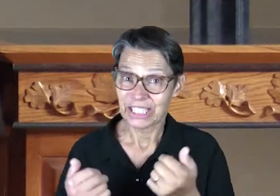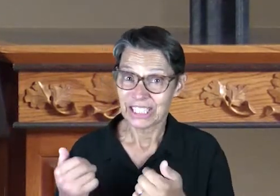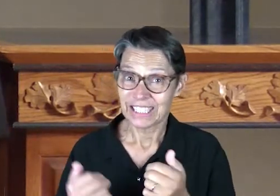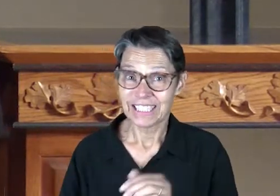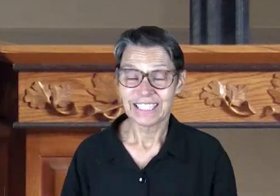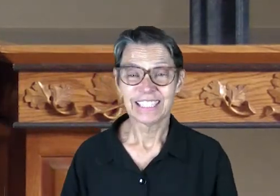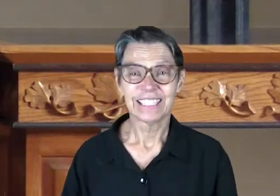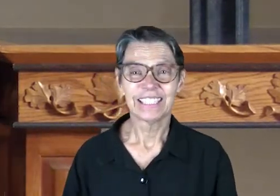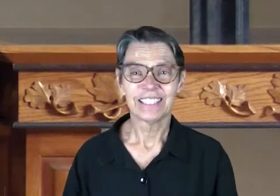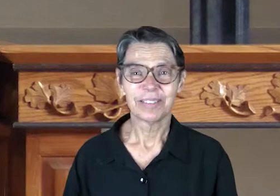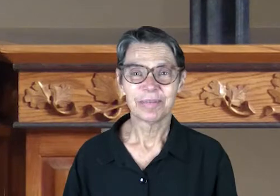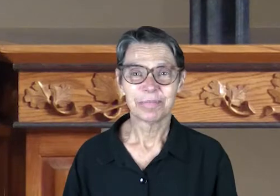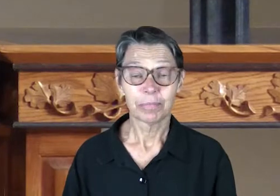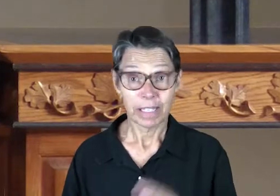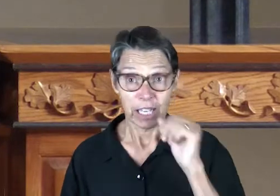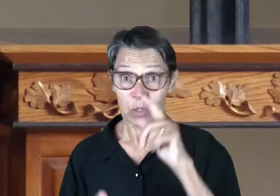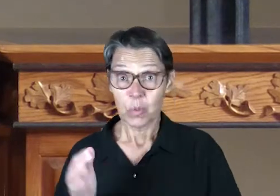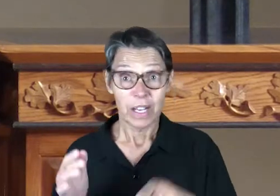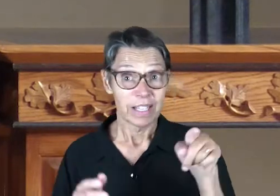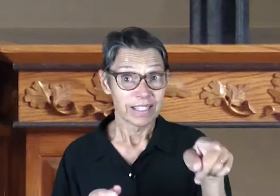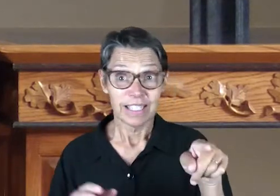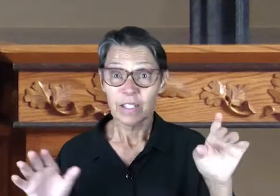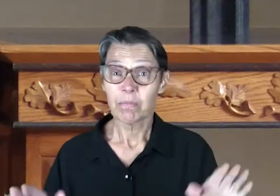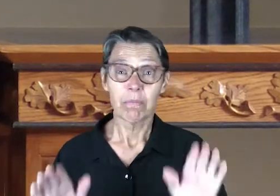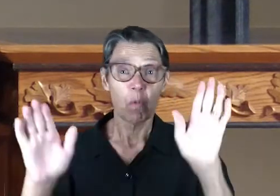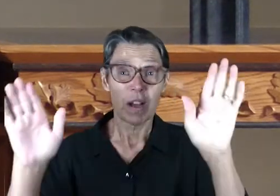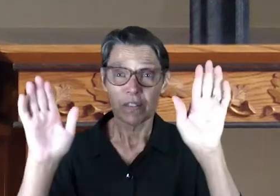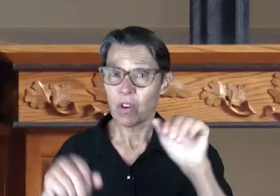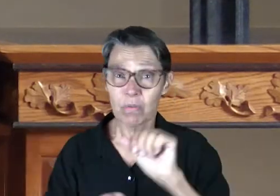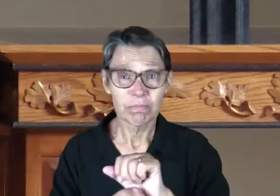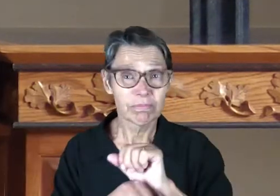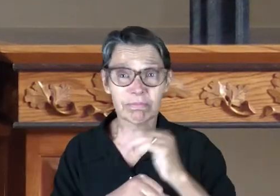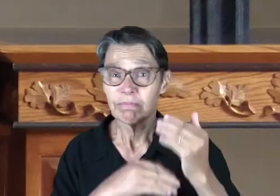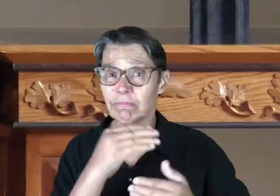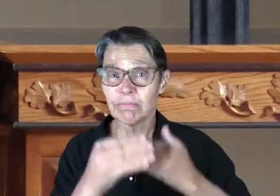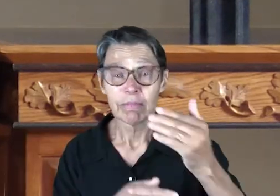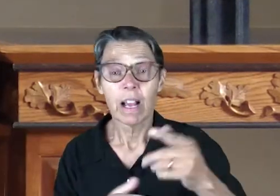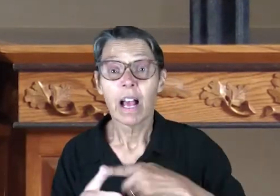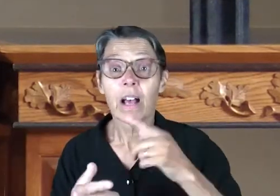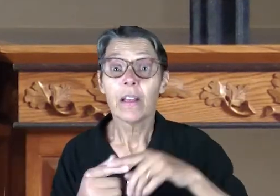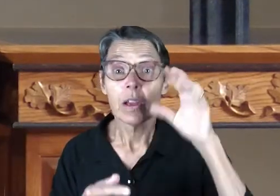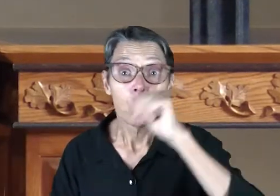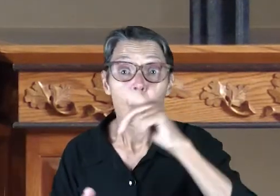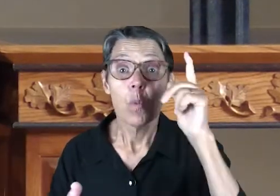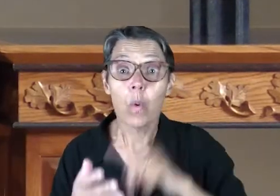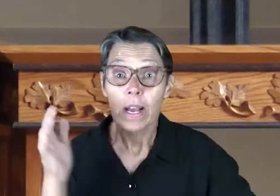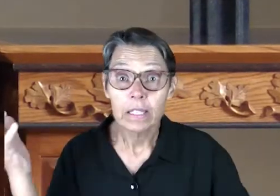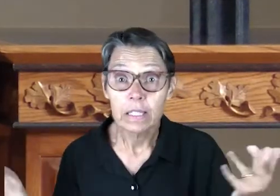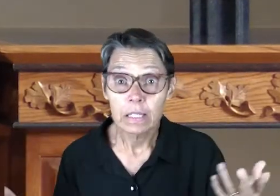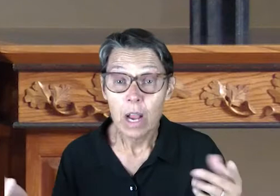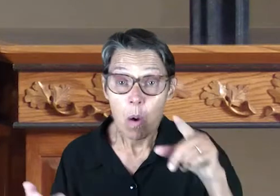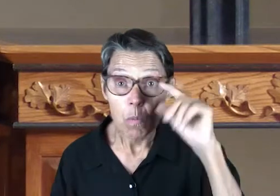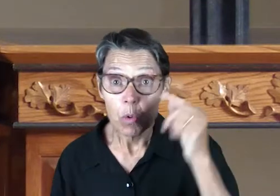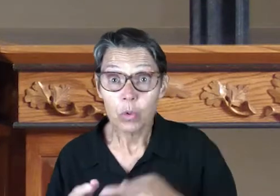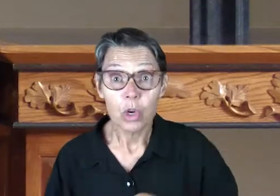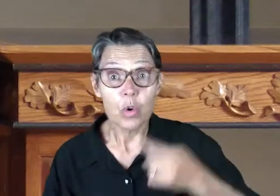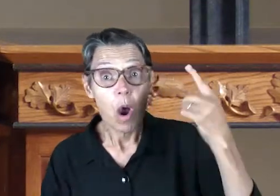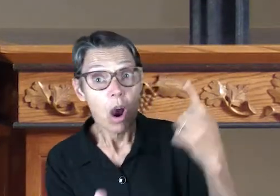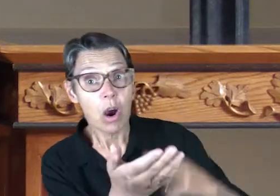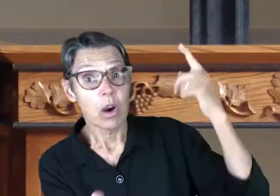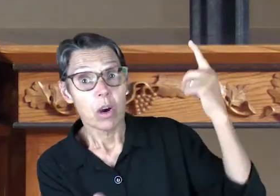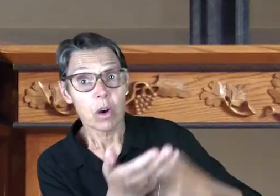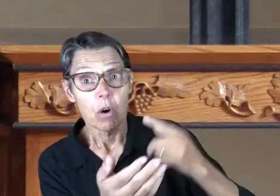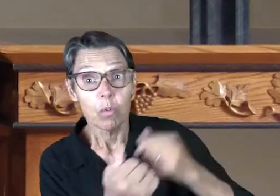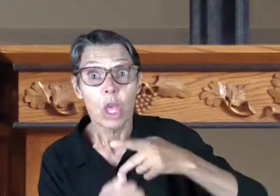But then guess what? It's all marvelous and wonderful. And then guess what? Moses starts arguing